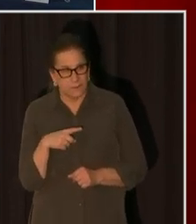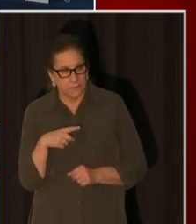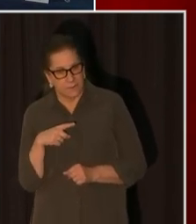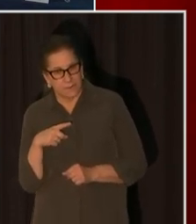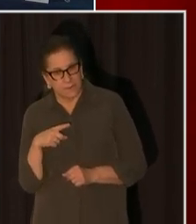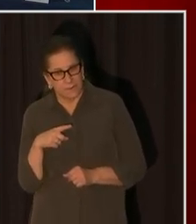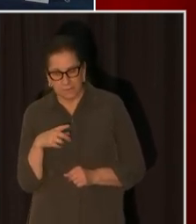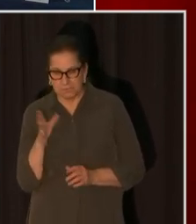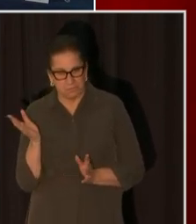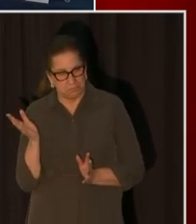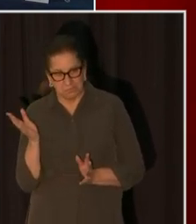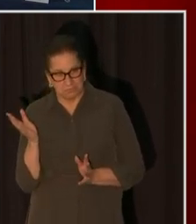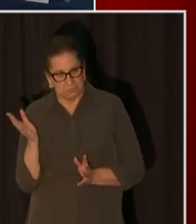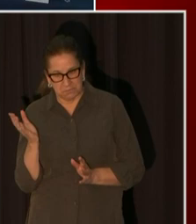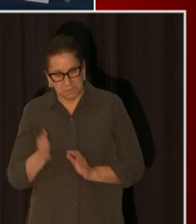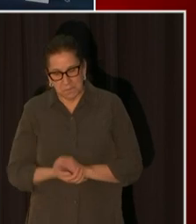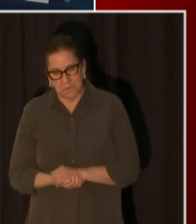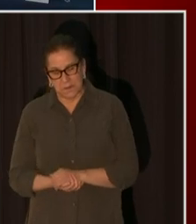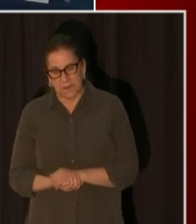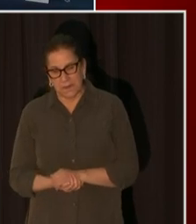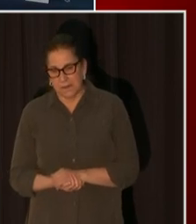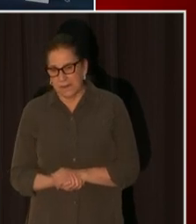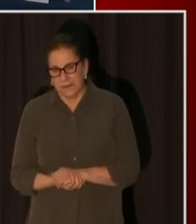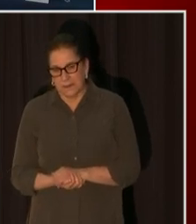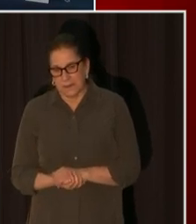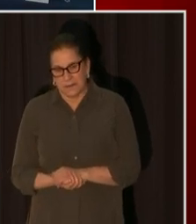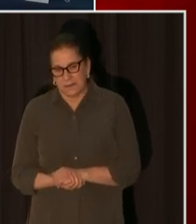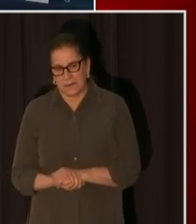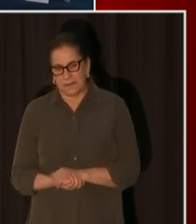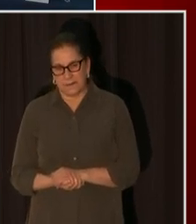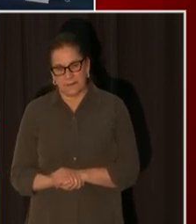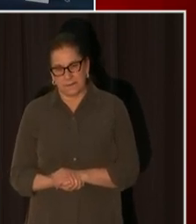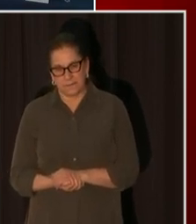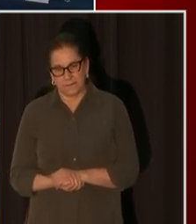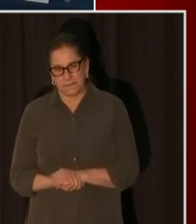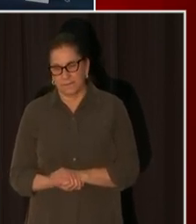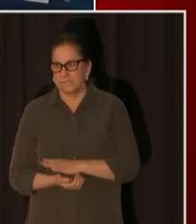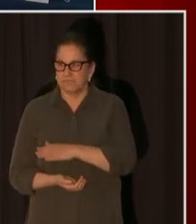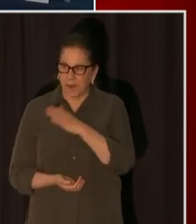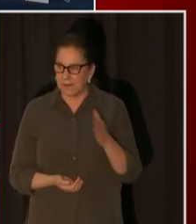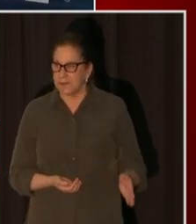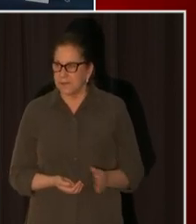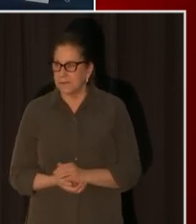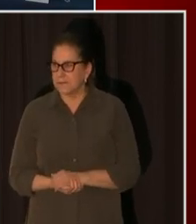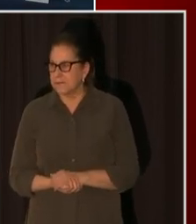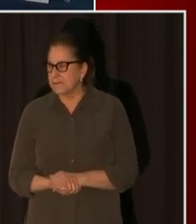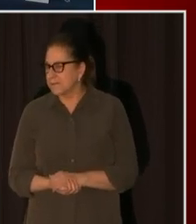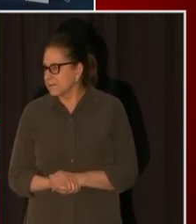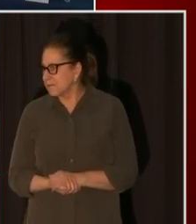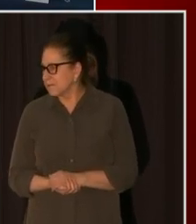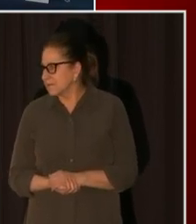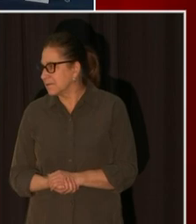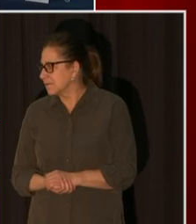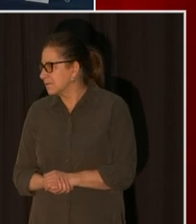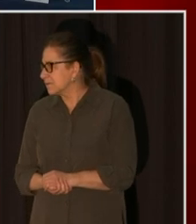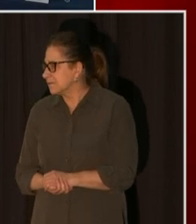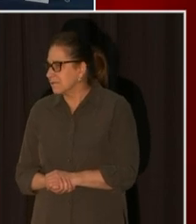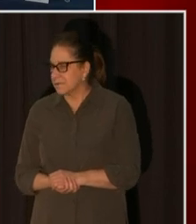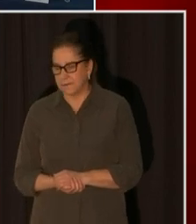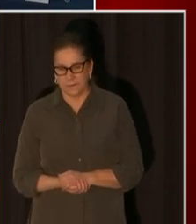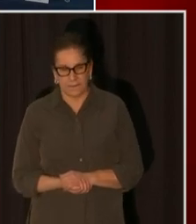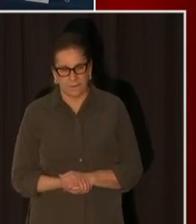to rally ourselves and make a demand to address the structural issues, or